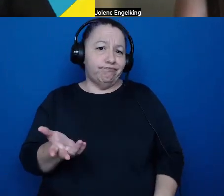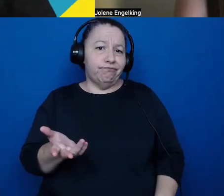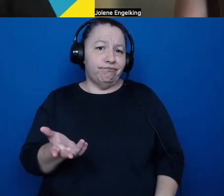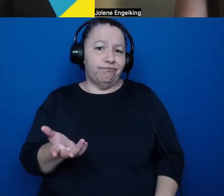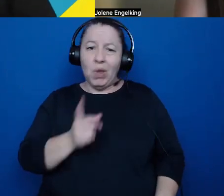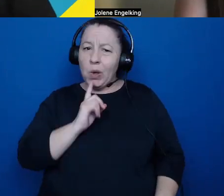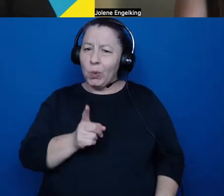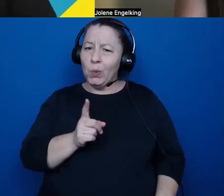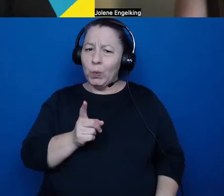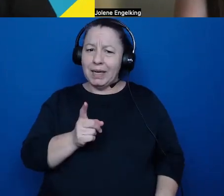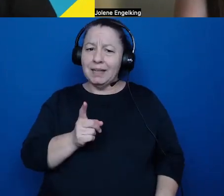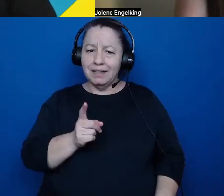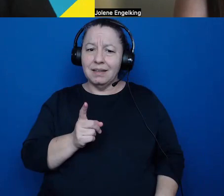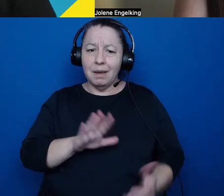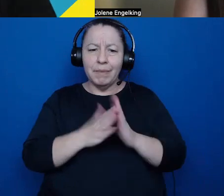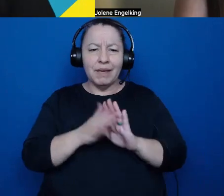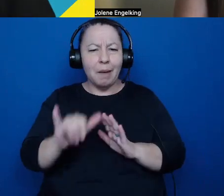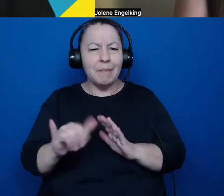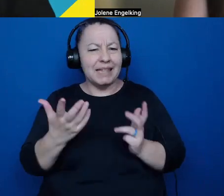really being that voice to